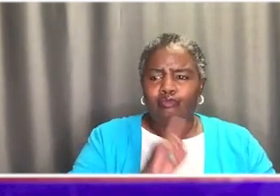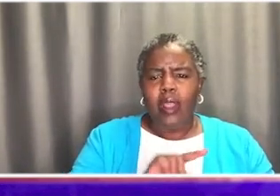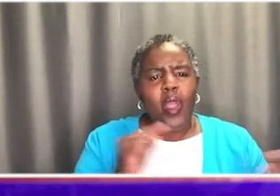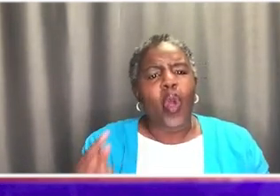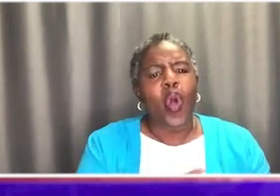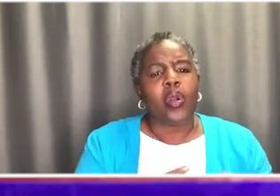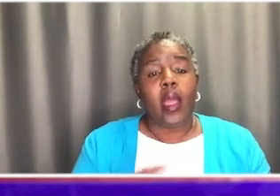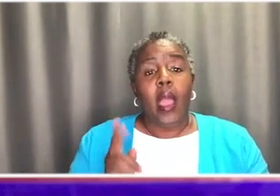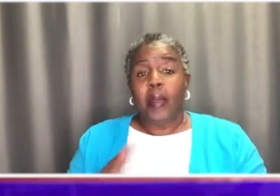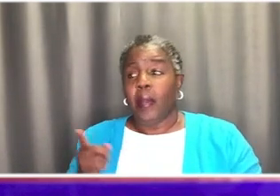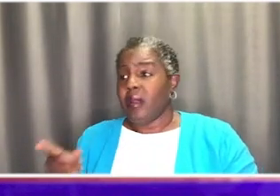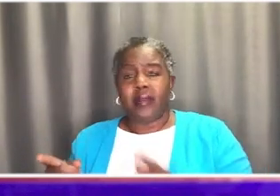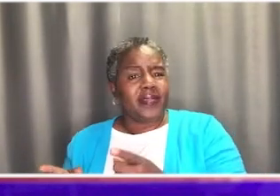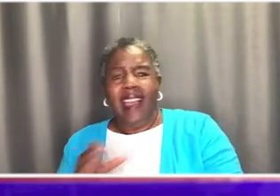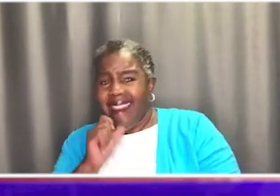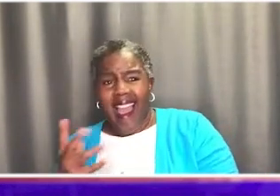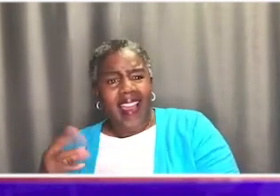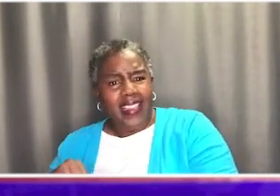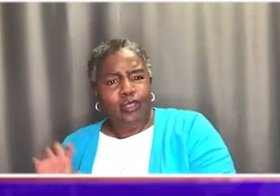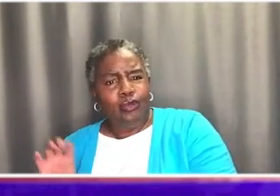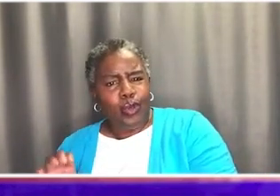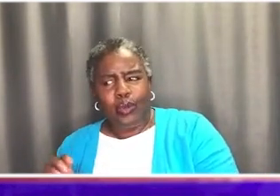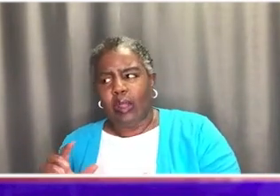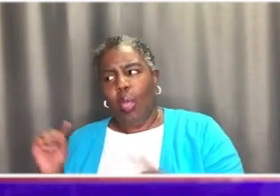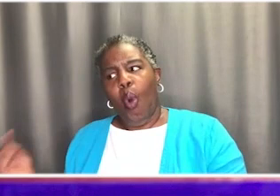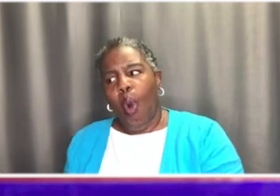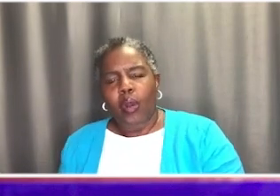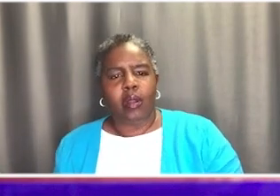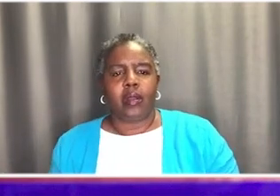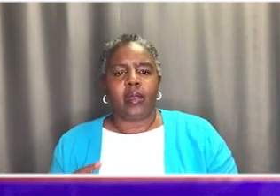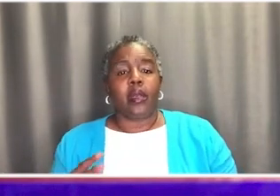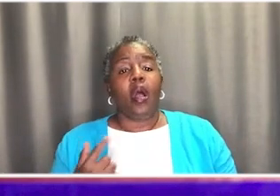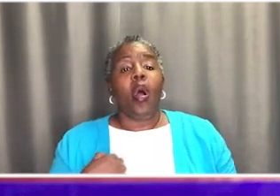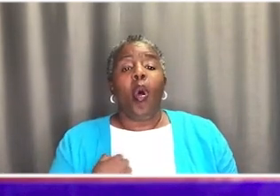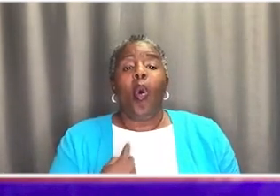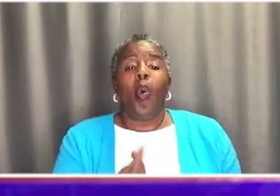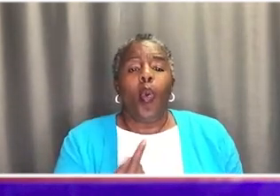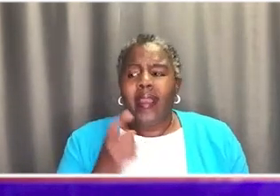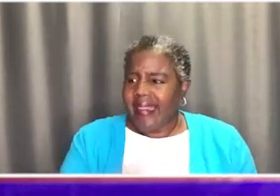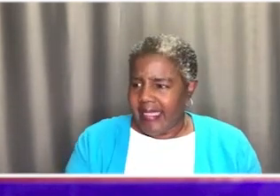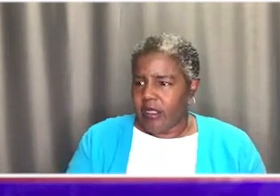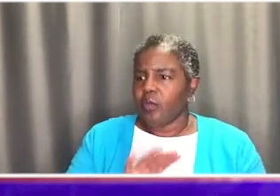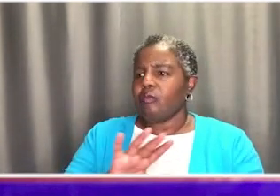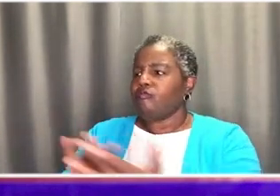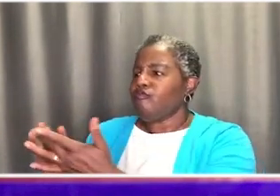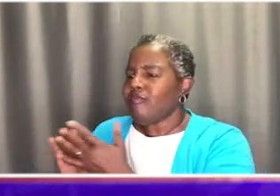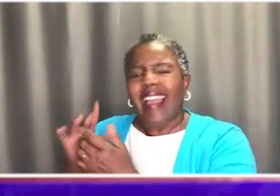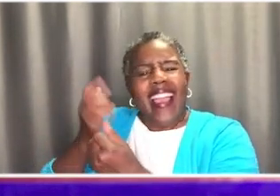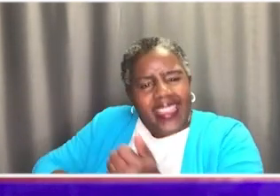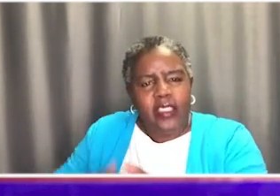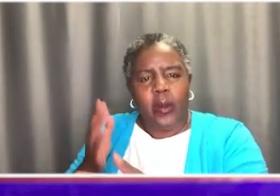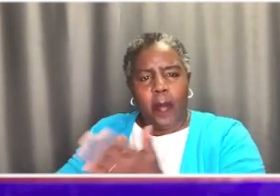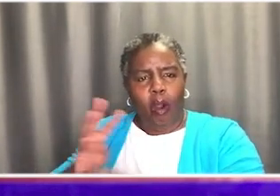in the church are church hurt. And there is a deeper need for us to go into every nick and